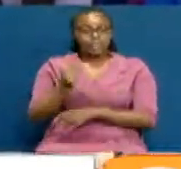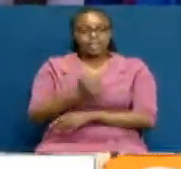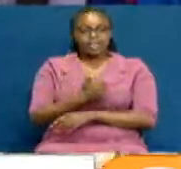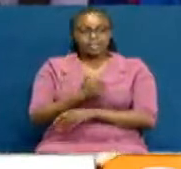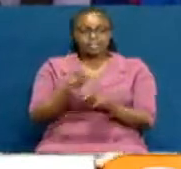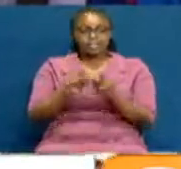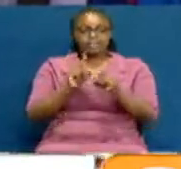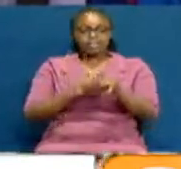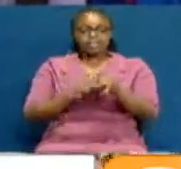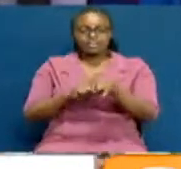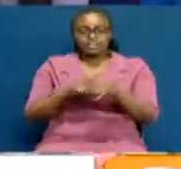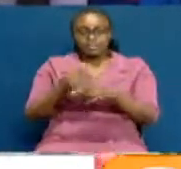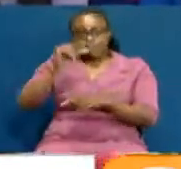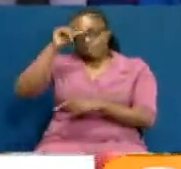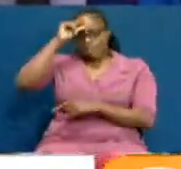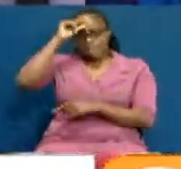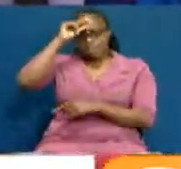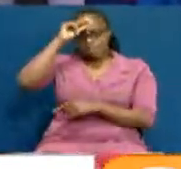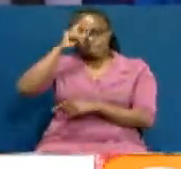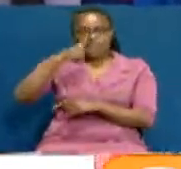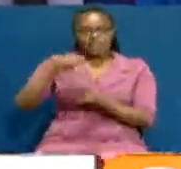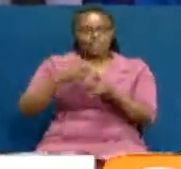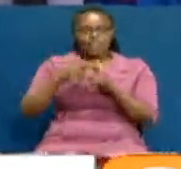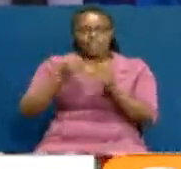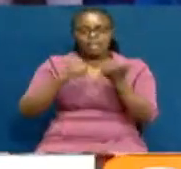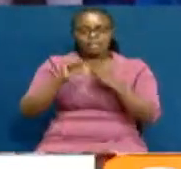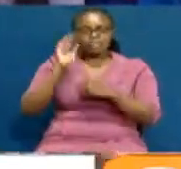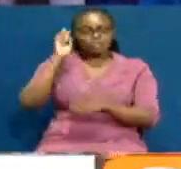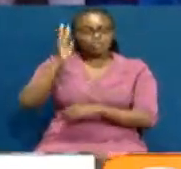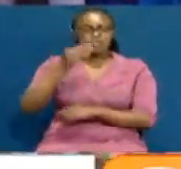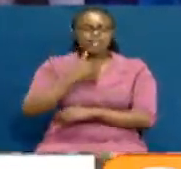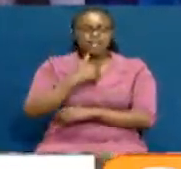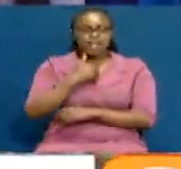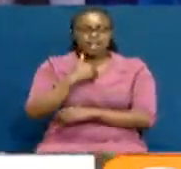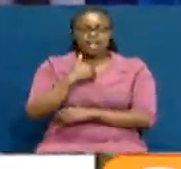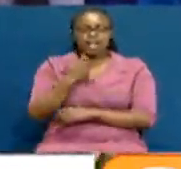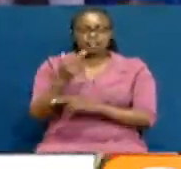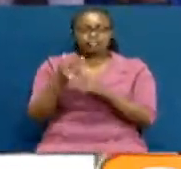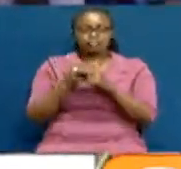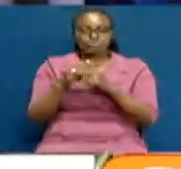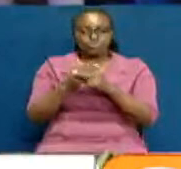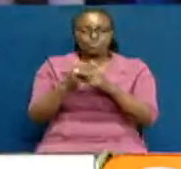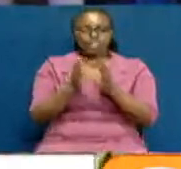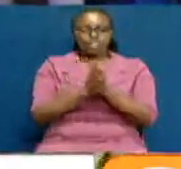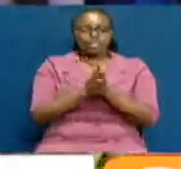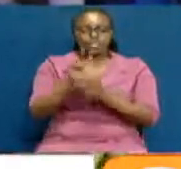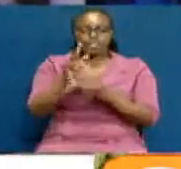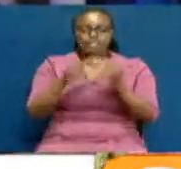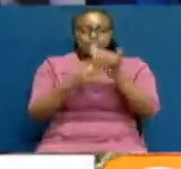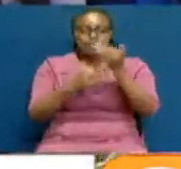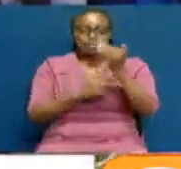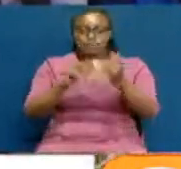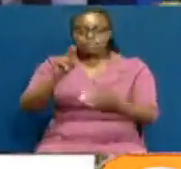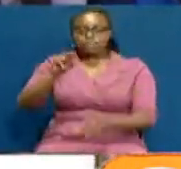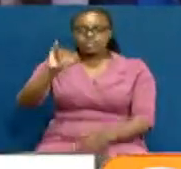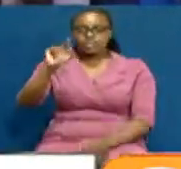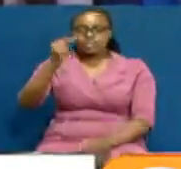Lakini ili hiyo daraja ya